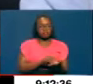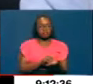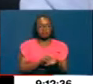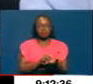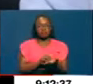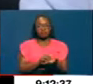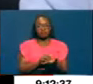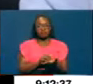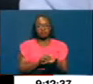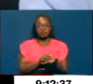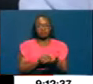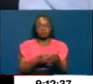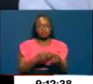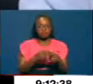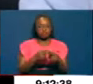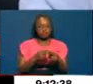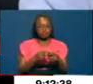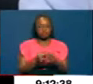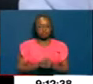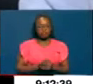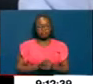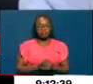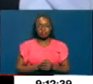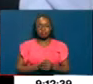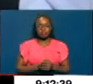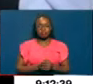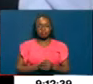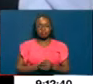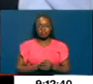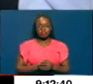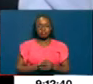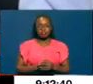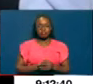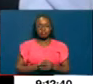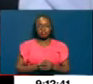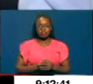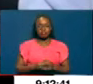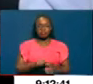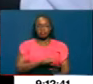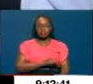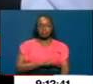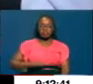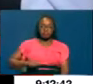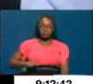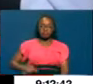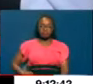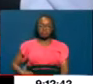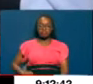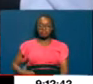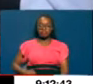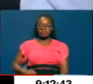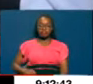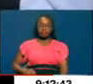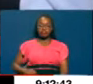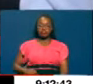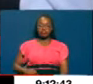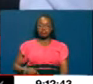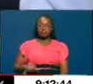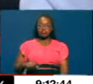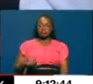shortly. We have the Chinese vaccine Sinopharm, which accounts